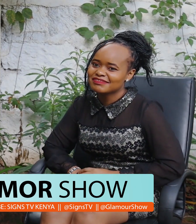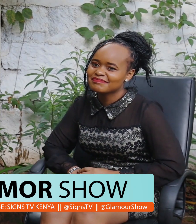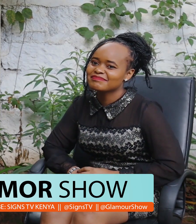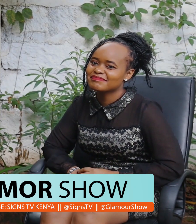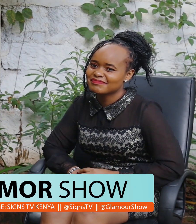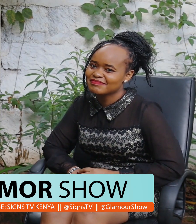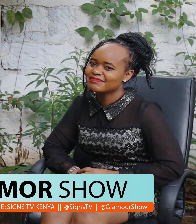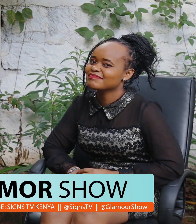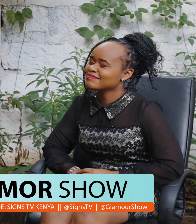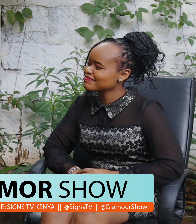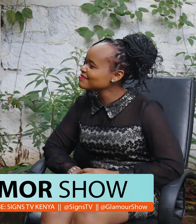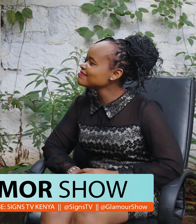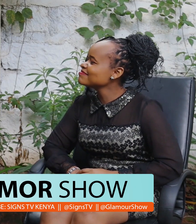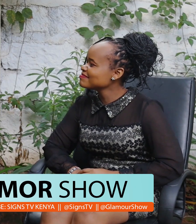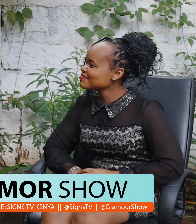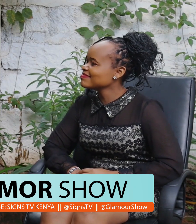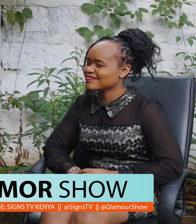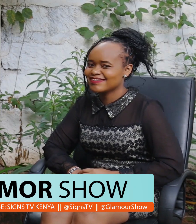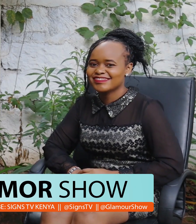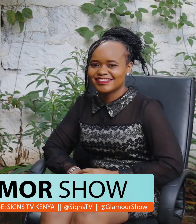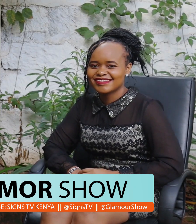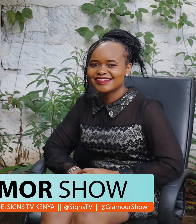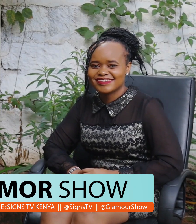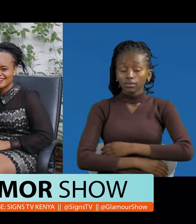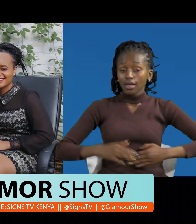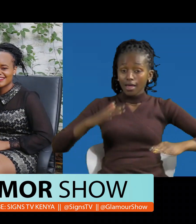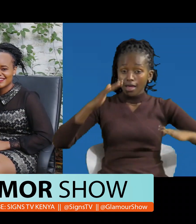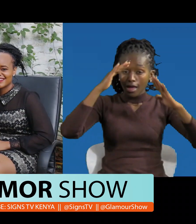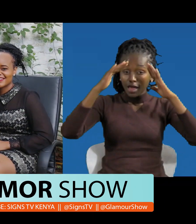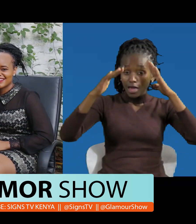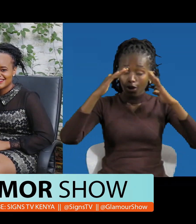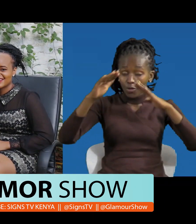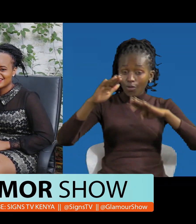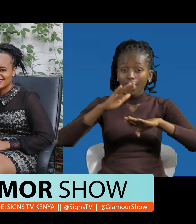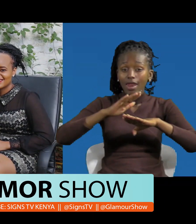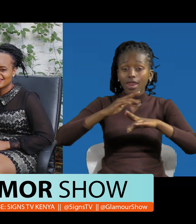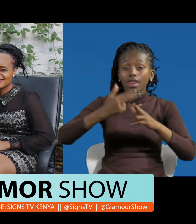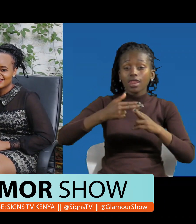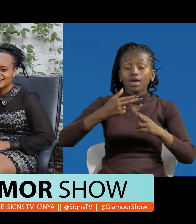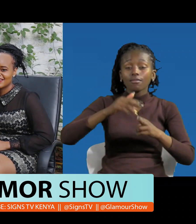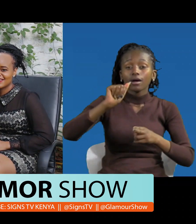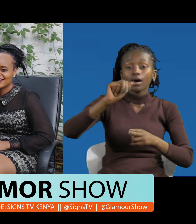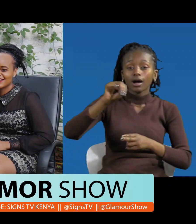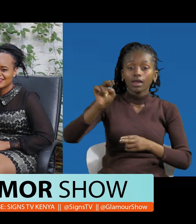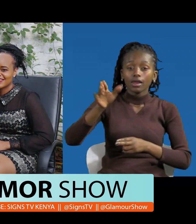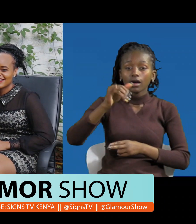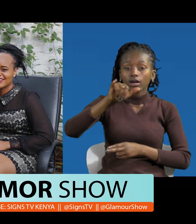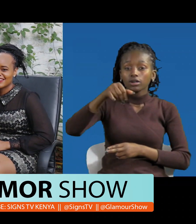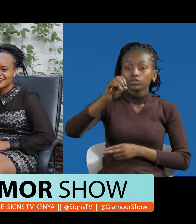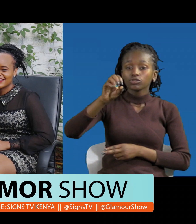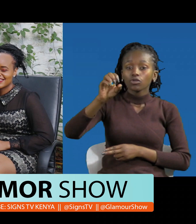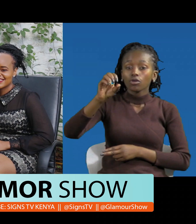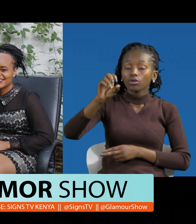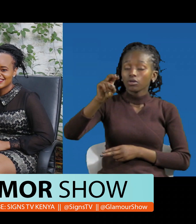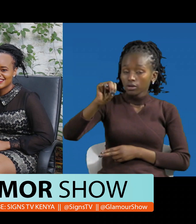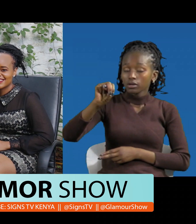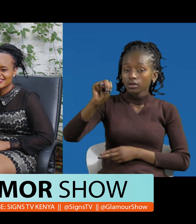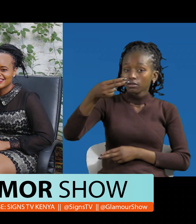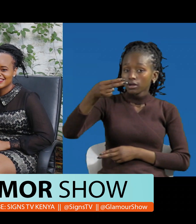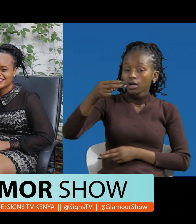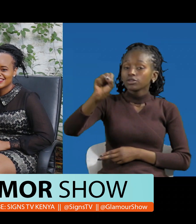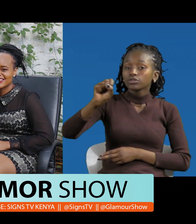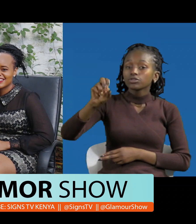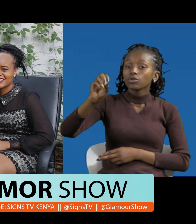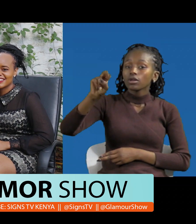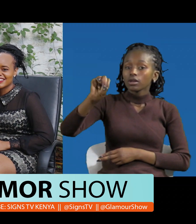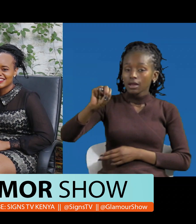home, where you grew up. Make us know. So hello guys, my name is Ann Johnson Waidera. The people know me